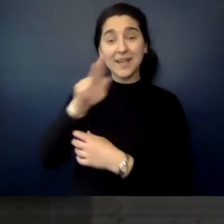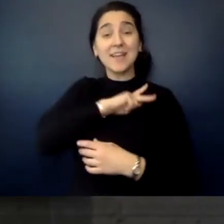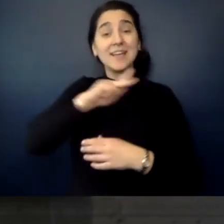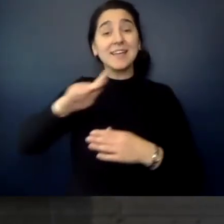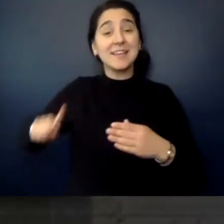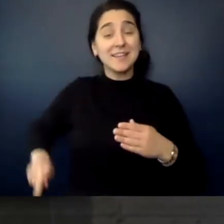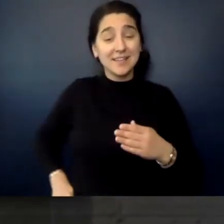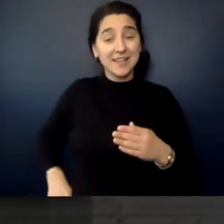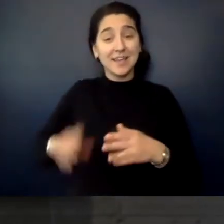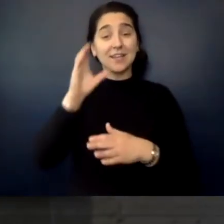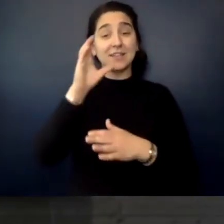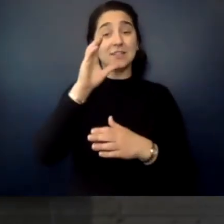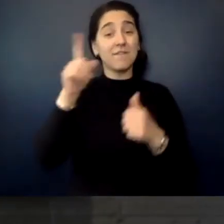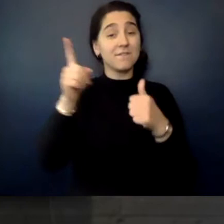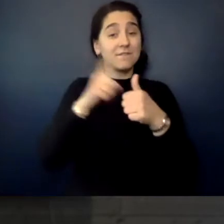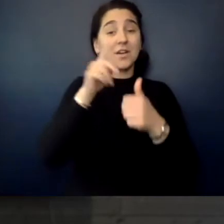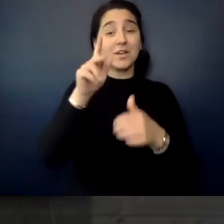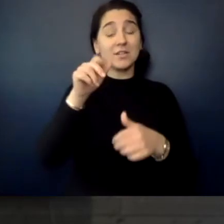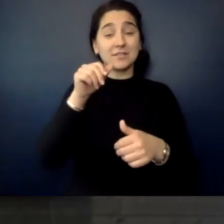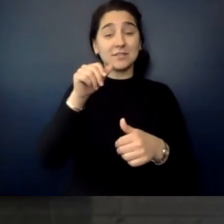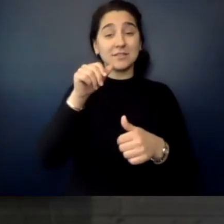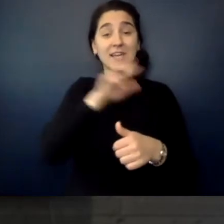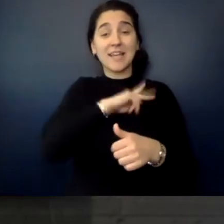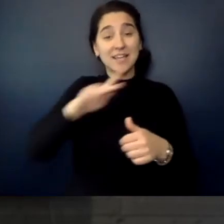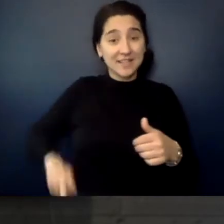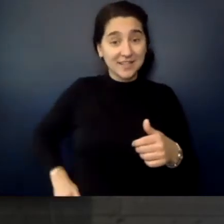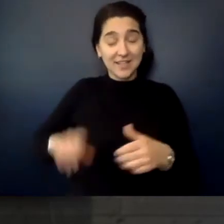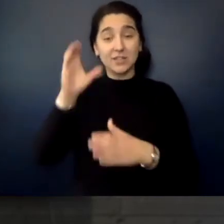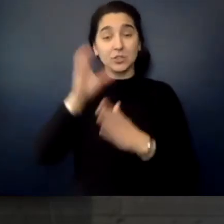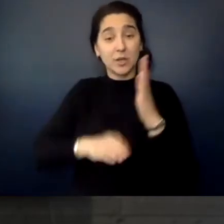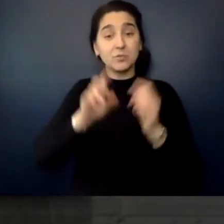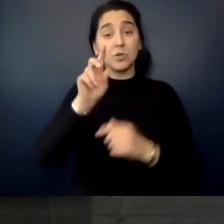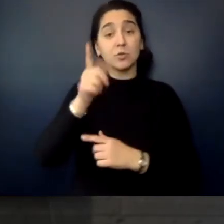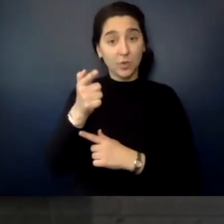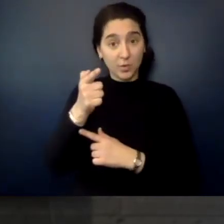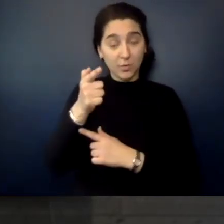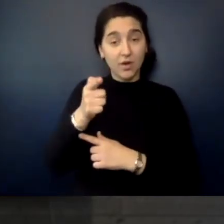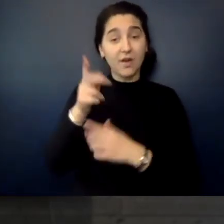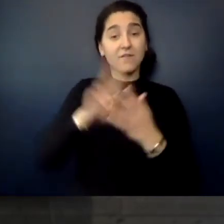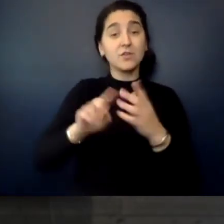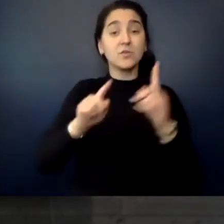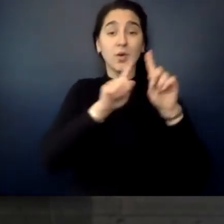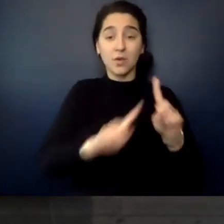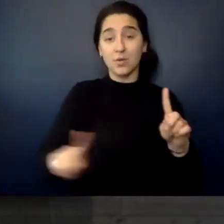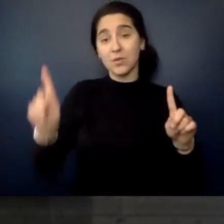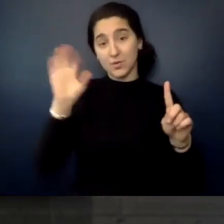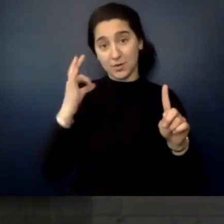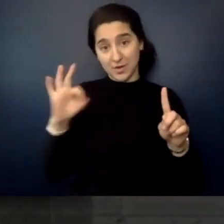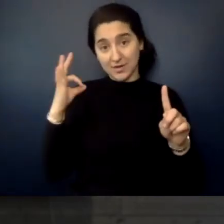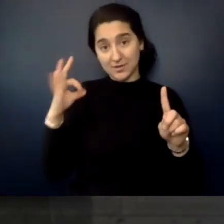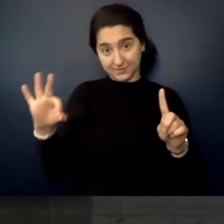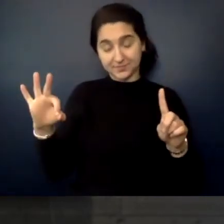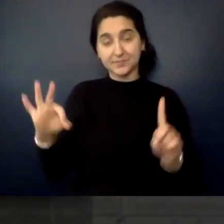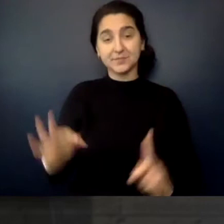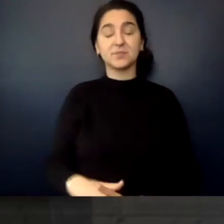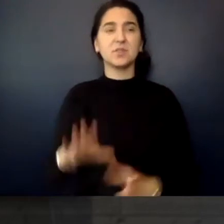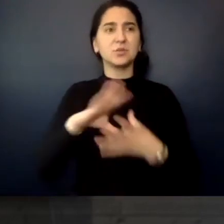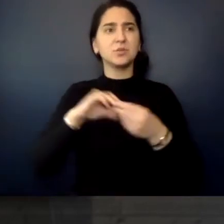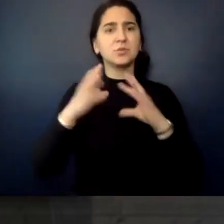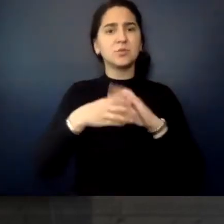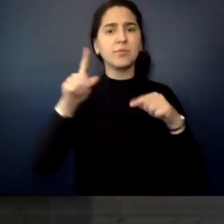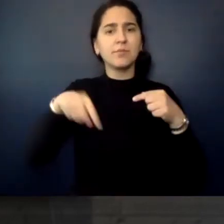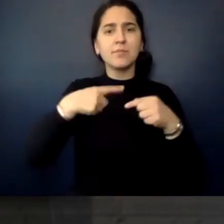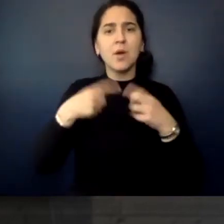19. Now this is the story of Naboth, the Jezreelite, who owned a vineyard.